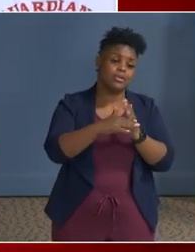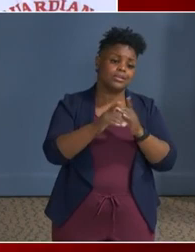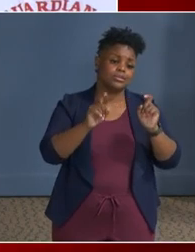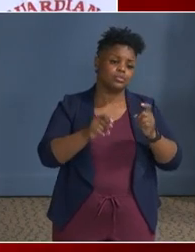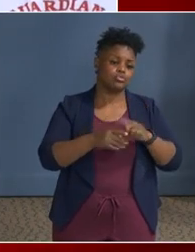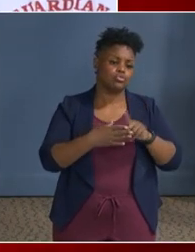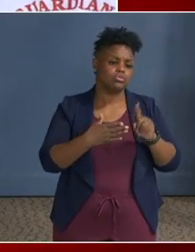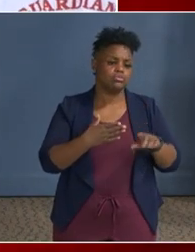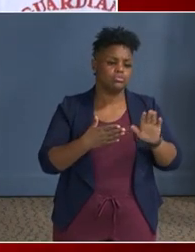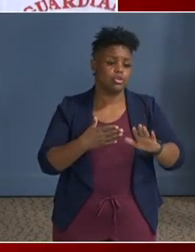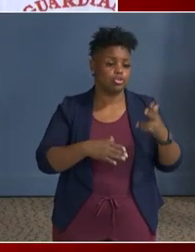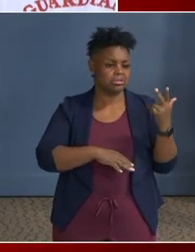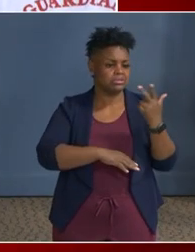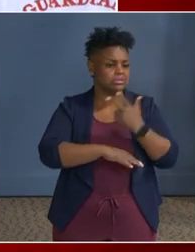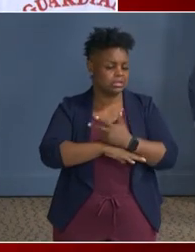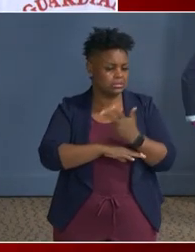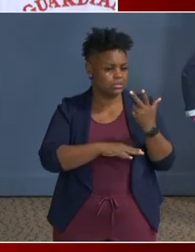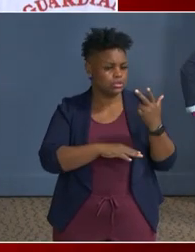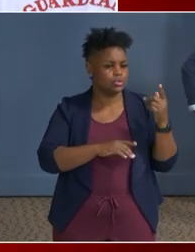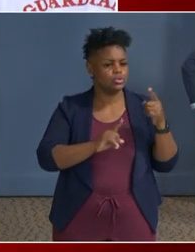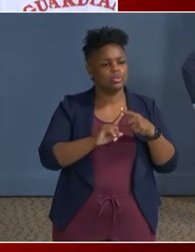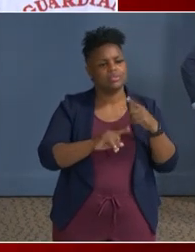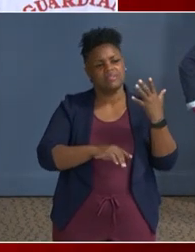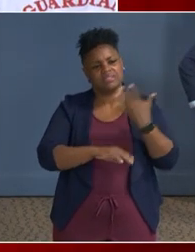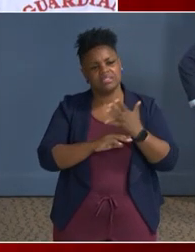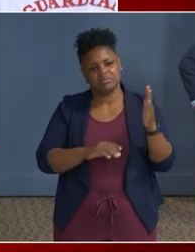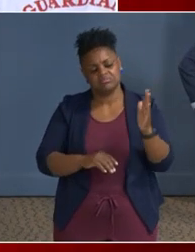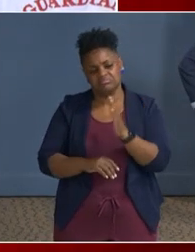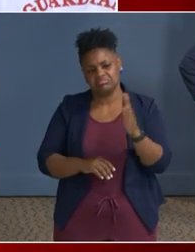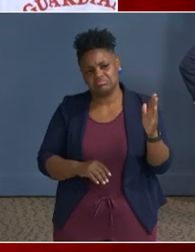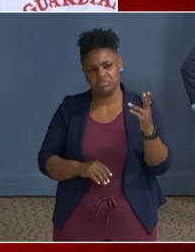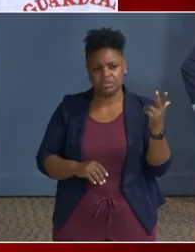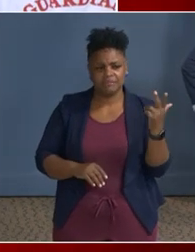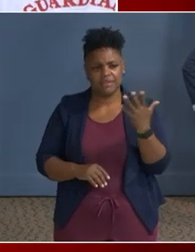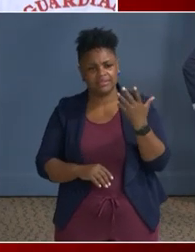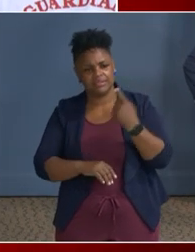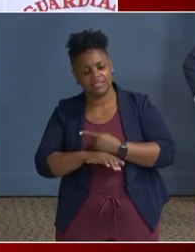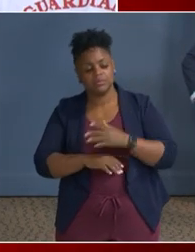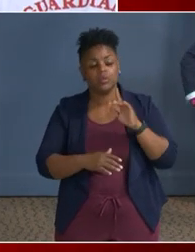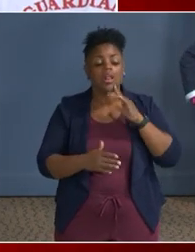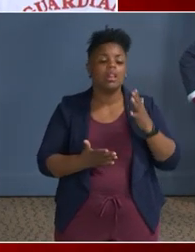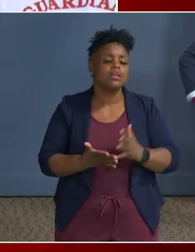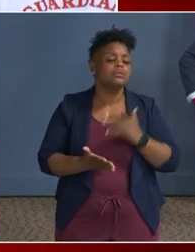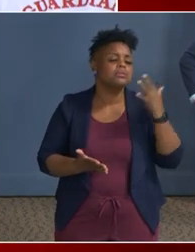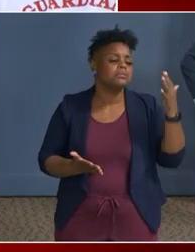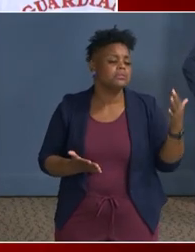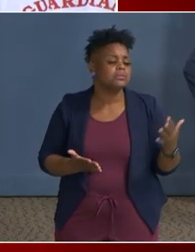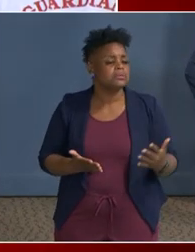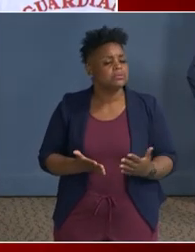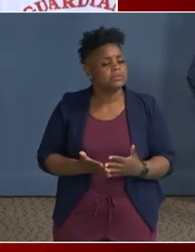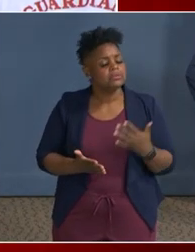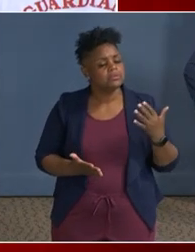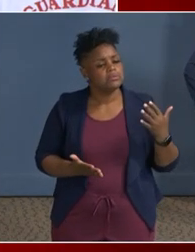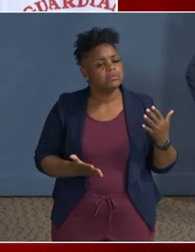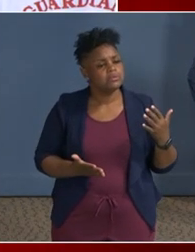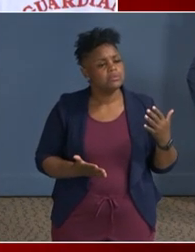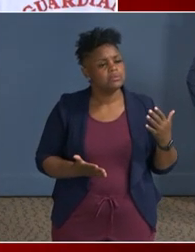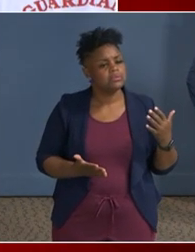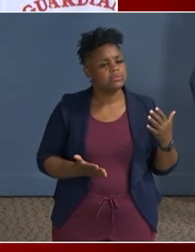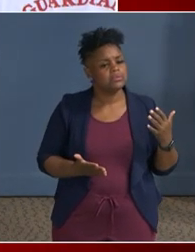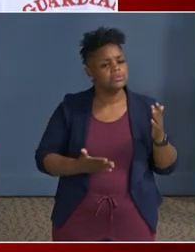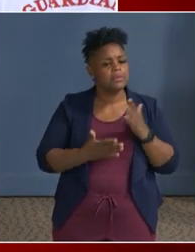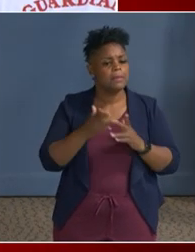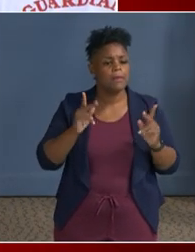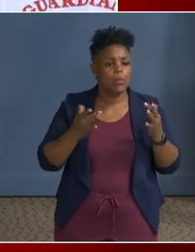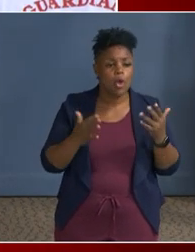about 3 to 5 days. We can't rule out the possibility that there are, from time to time, residents or individuals that wait longer than